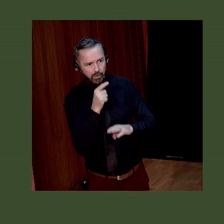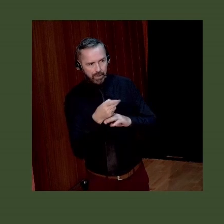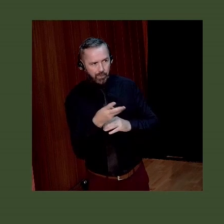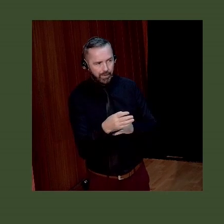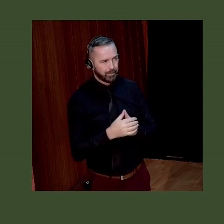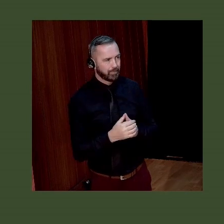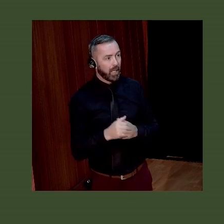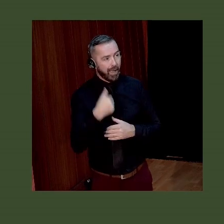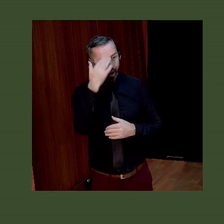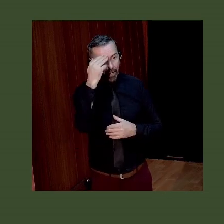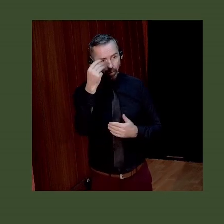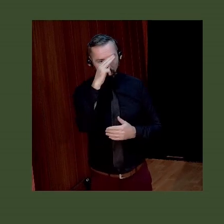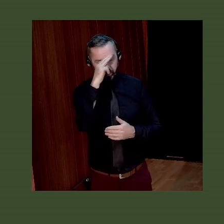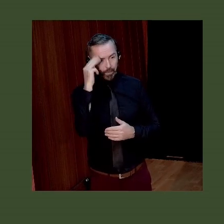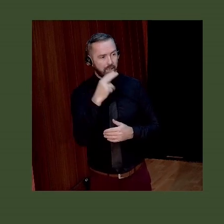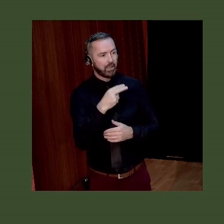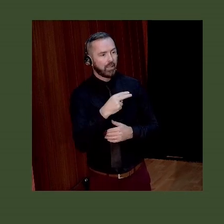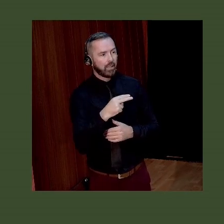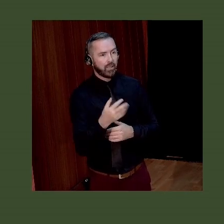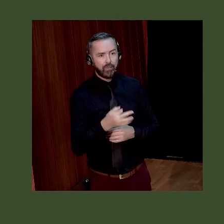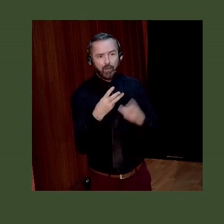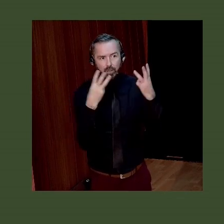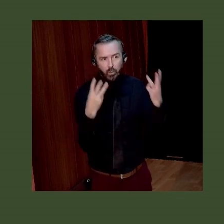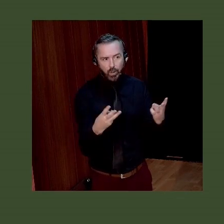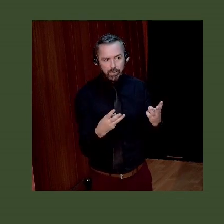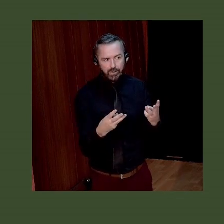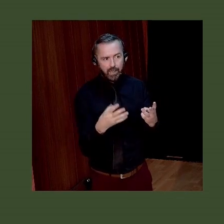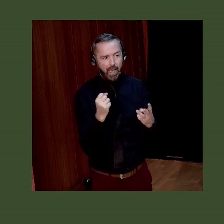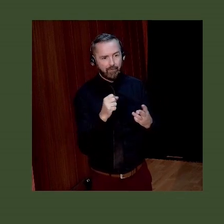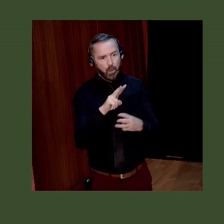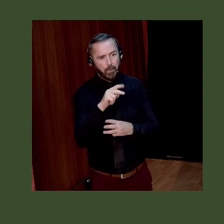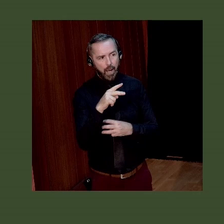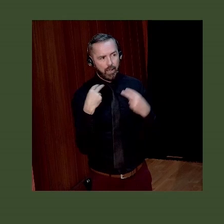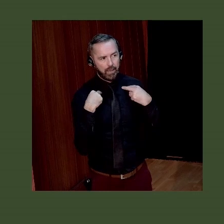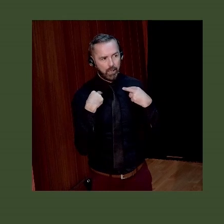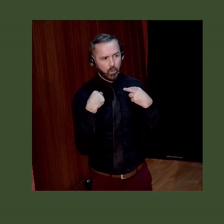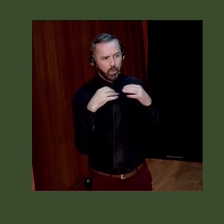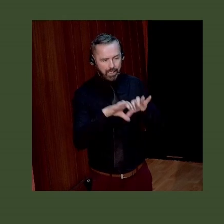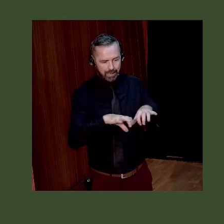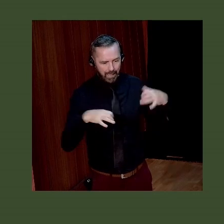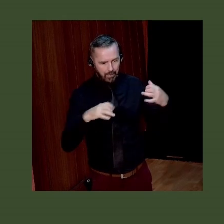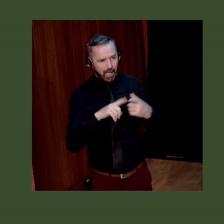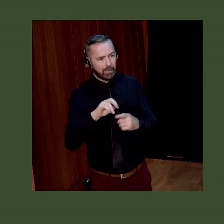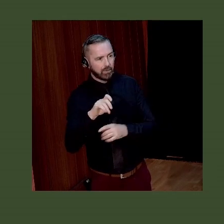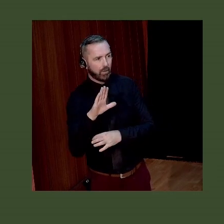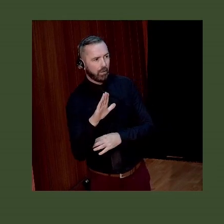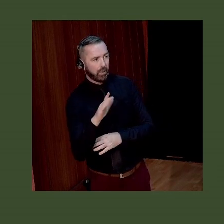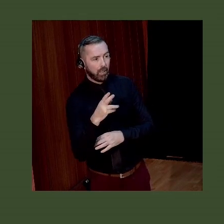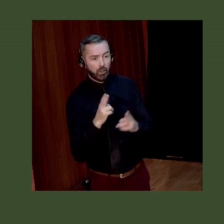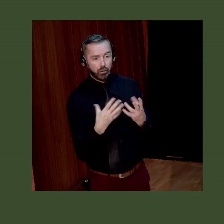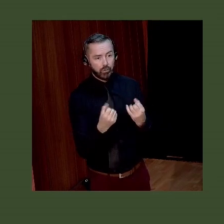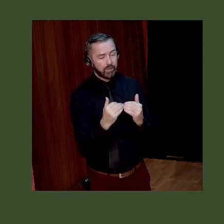I know the Prime Minister will not be found wanting. We have a bilingual cabinet and a bilingual Dáil, and it should